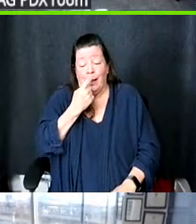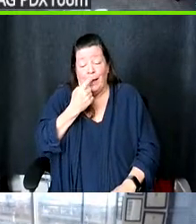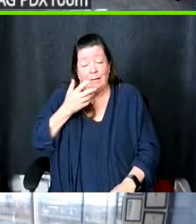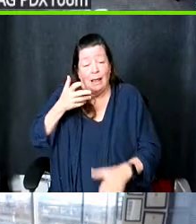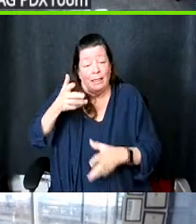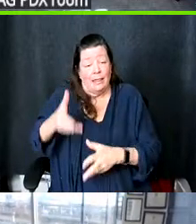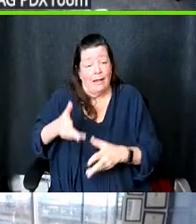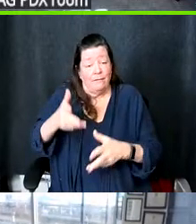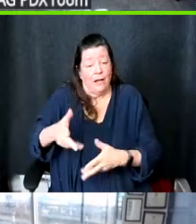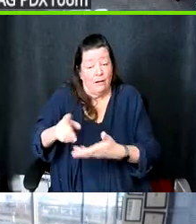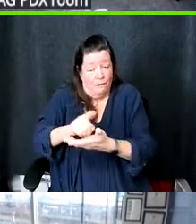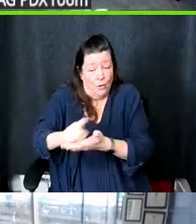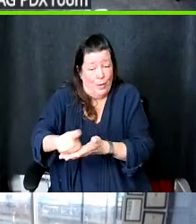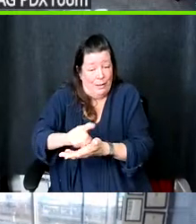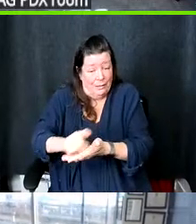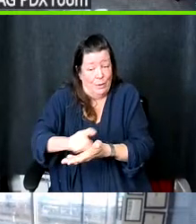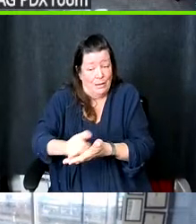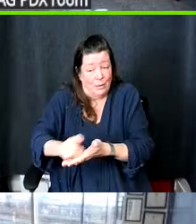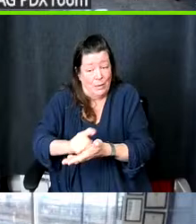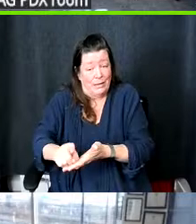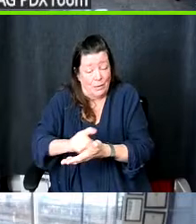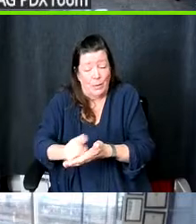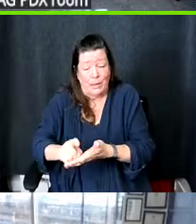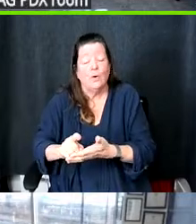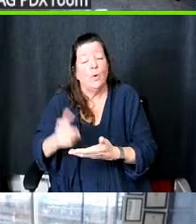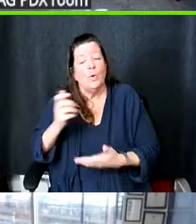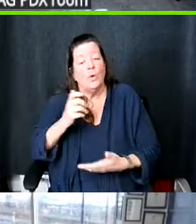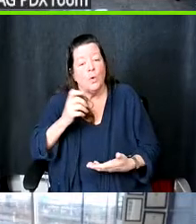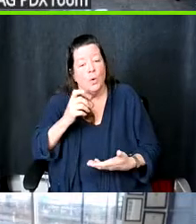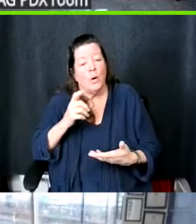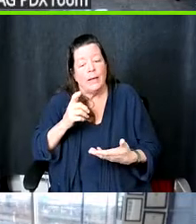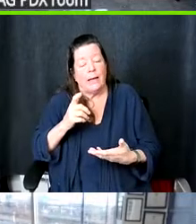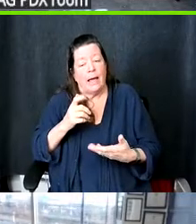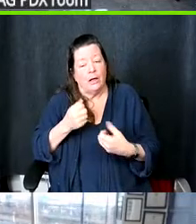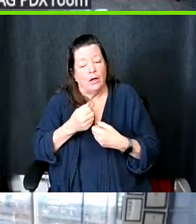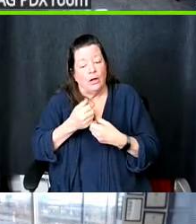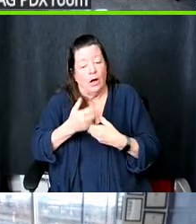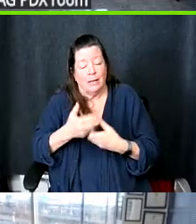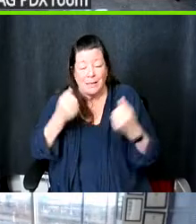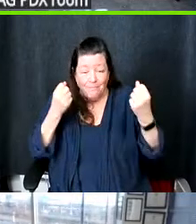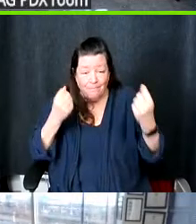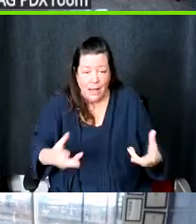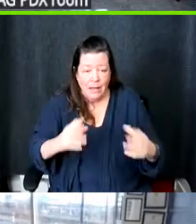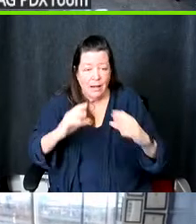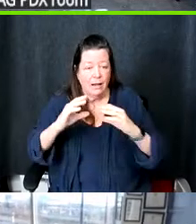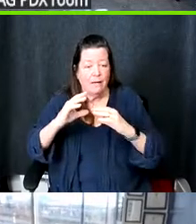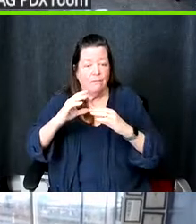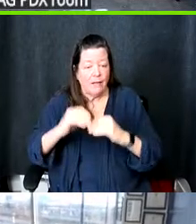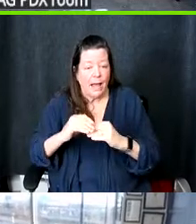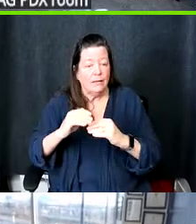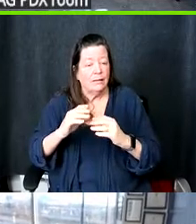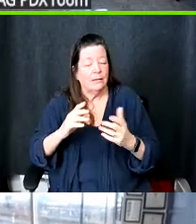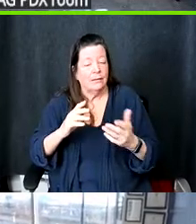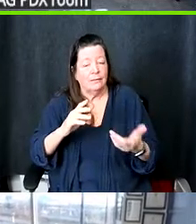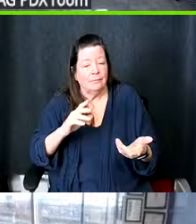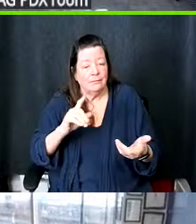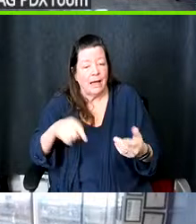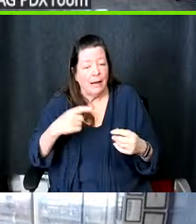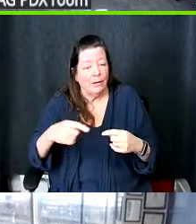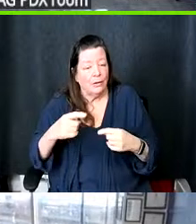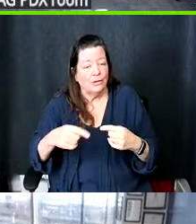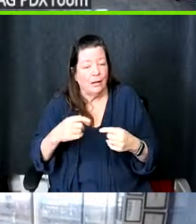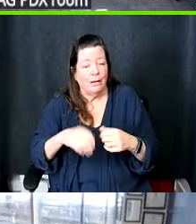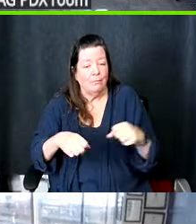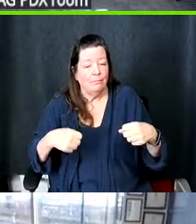it, and our amazing number of flat tires on bikes. So somehow we have to figure out a way